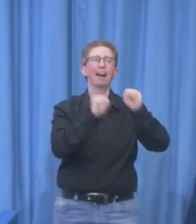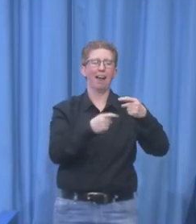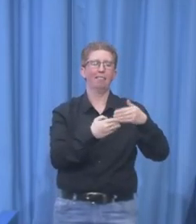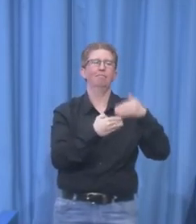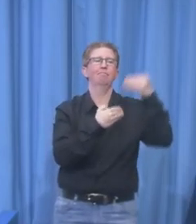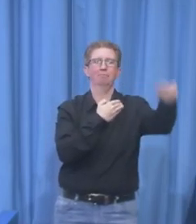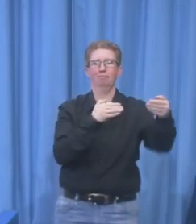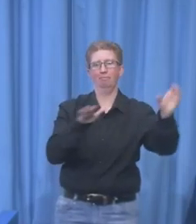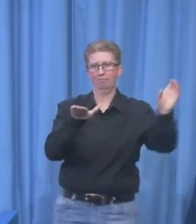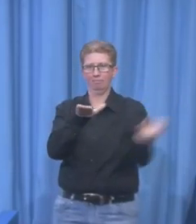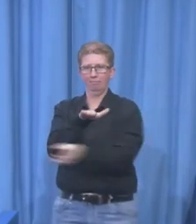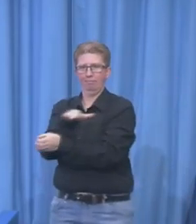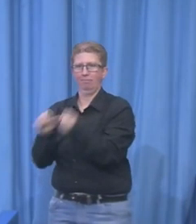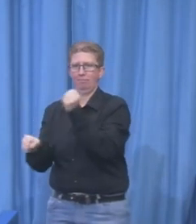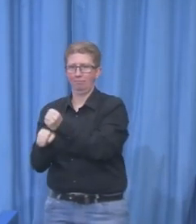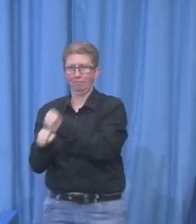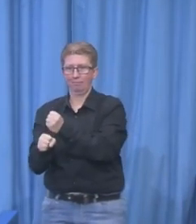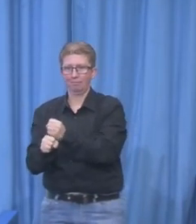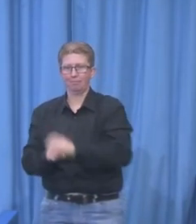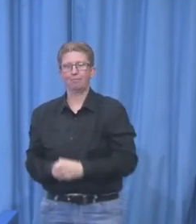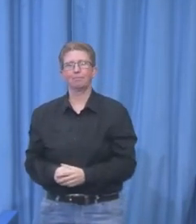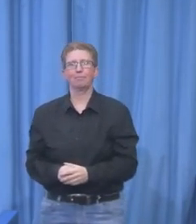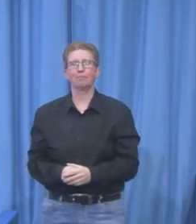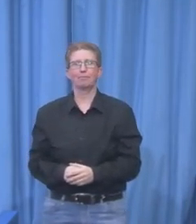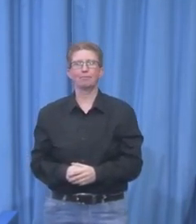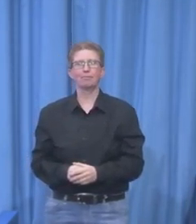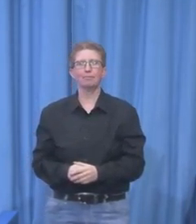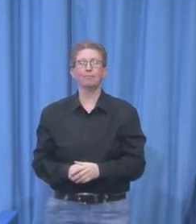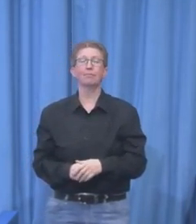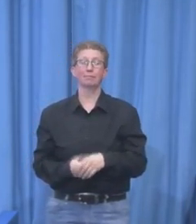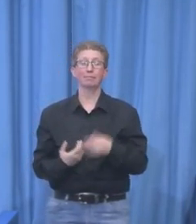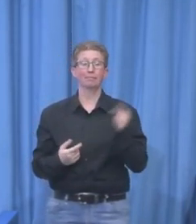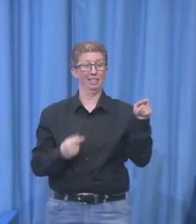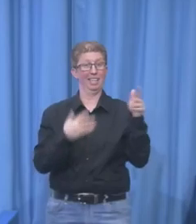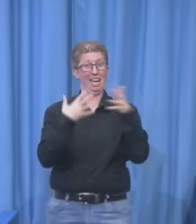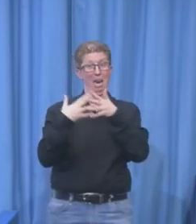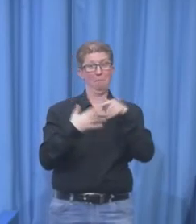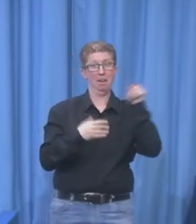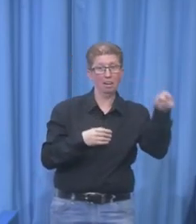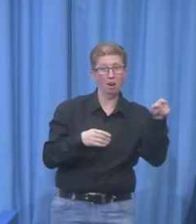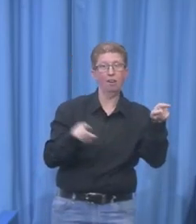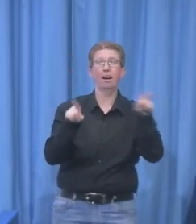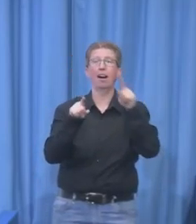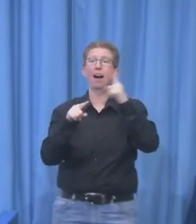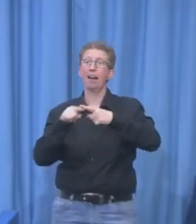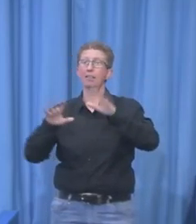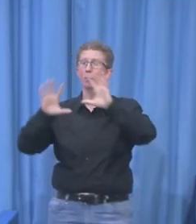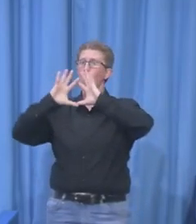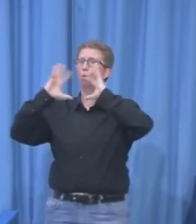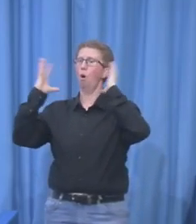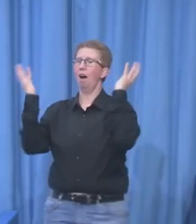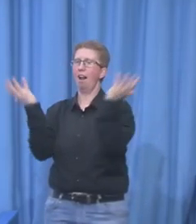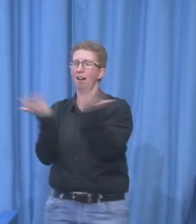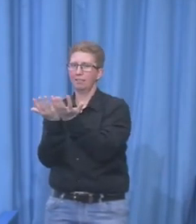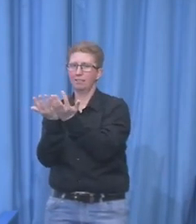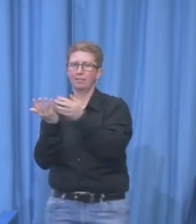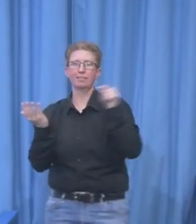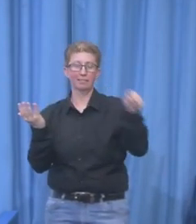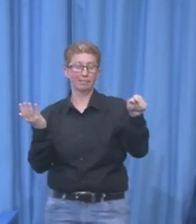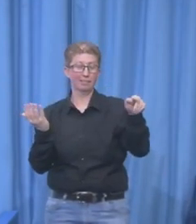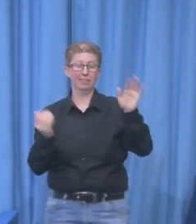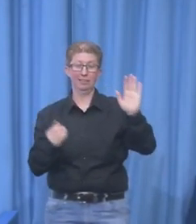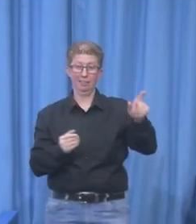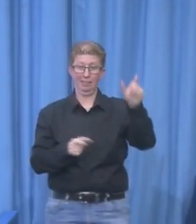the skills they need to go out and find jobs. And so we are a training and preparation program.